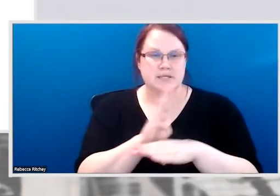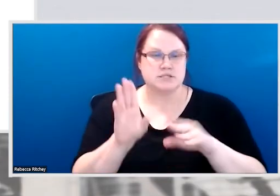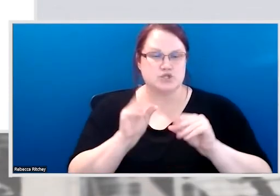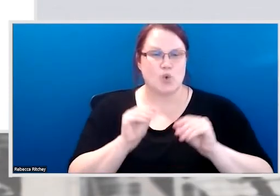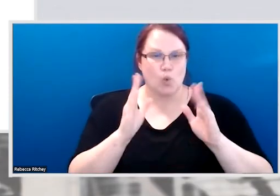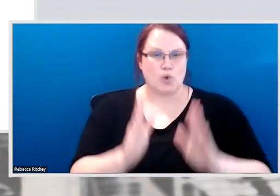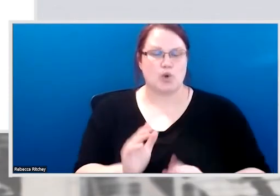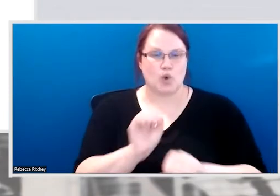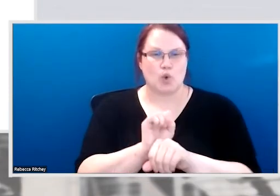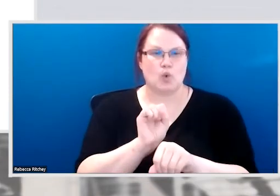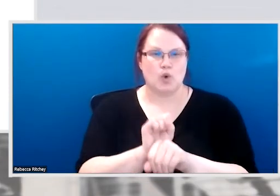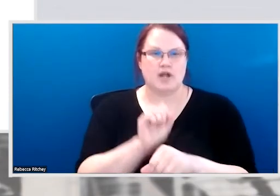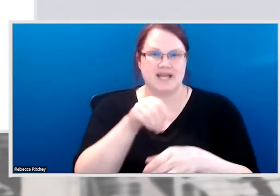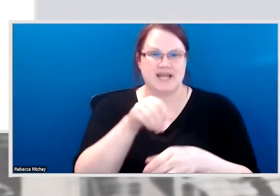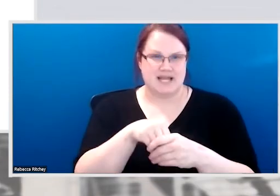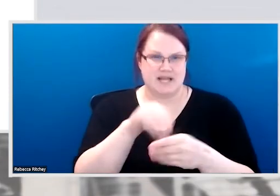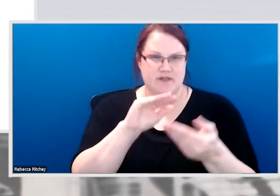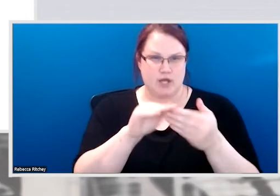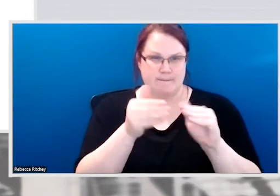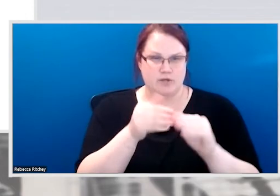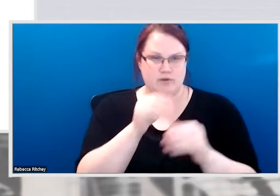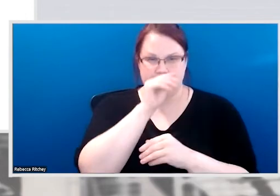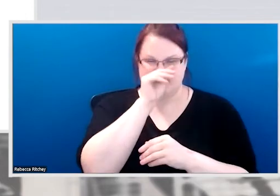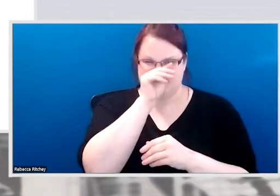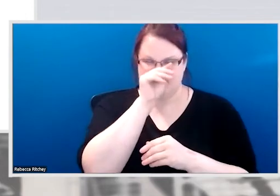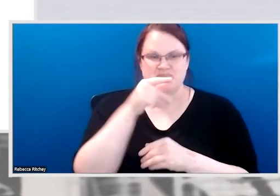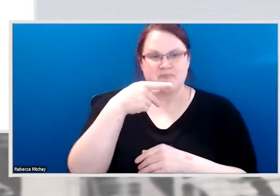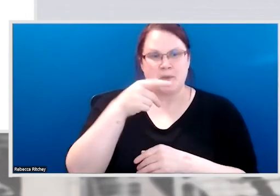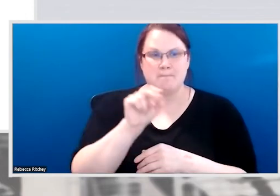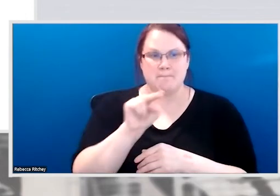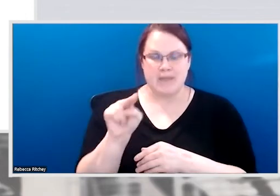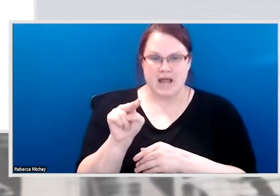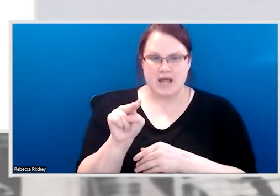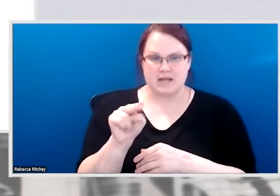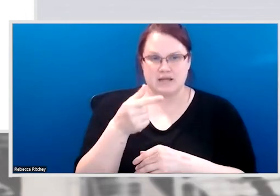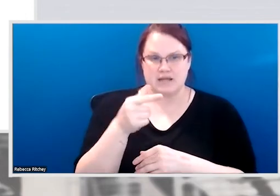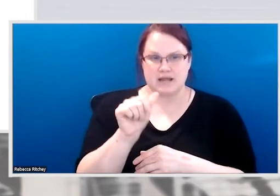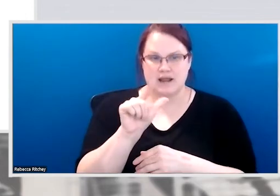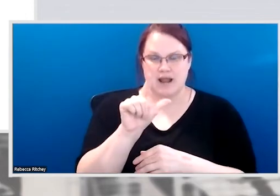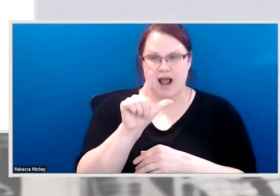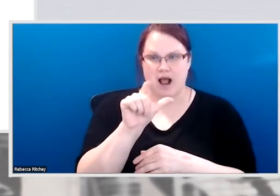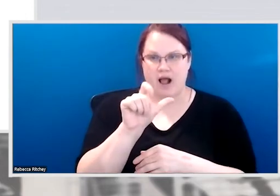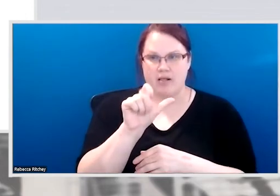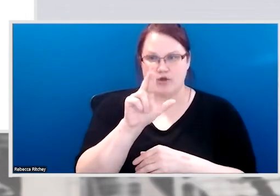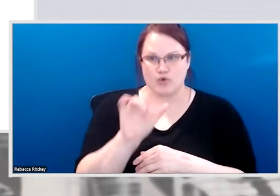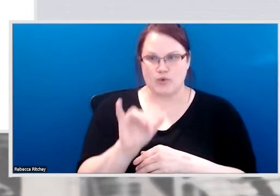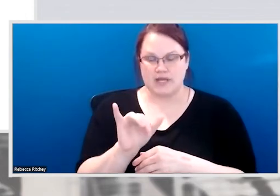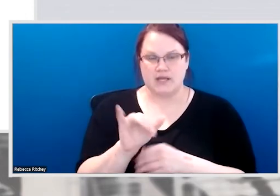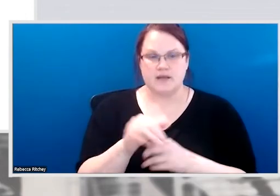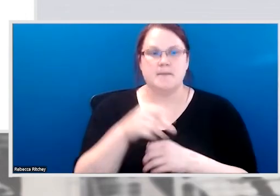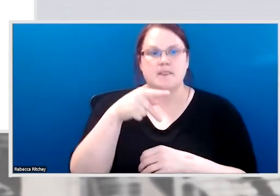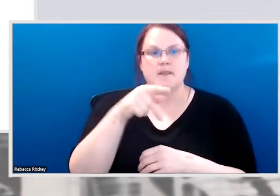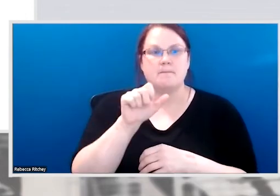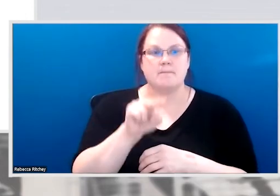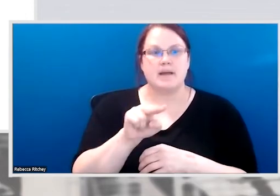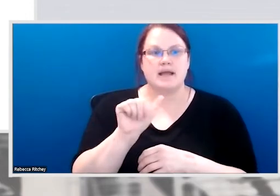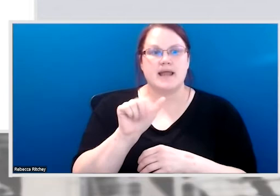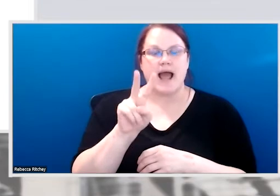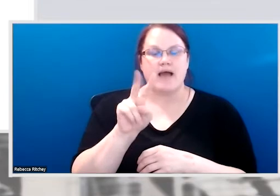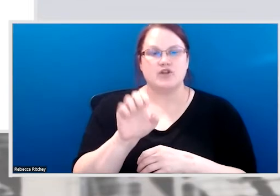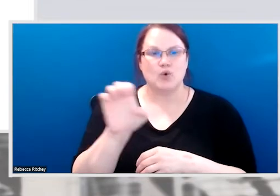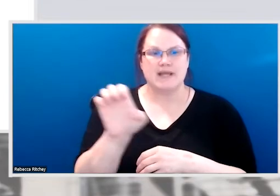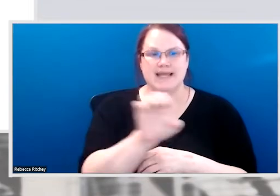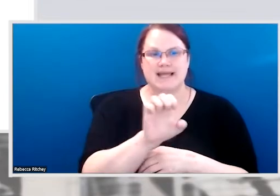work within the communities. The gallery on Penn is on Penn Avenue in East Liberty,